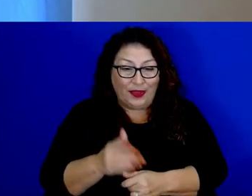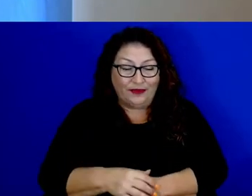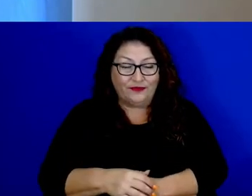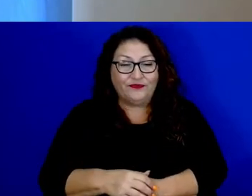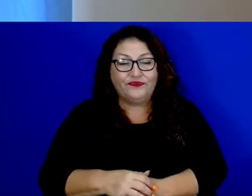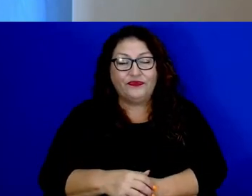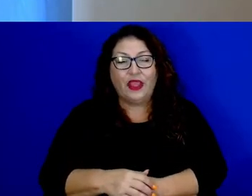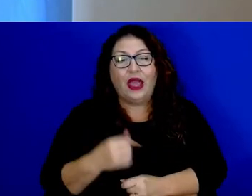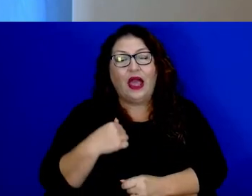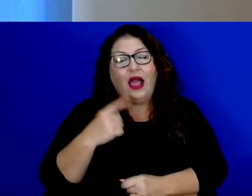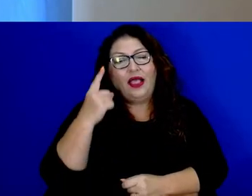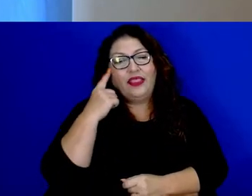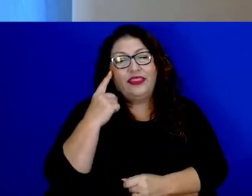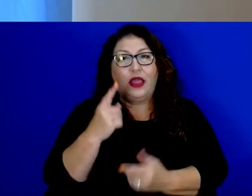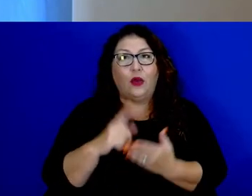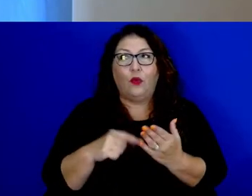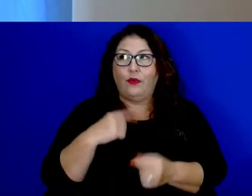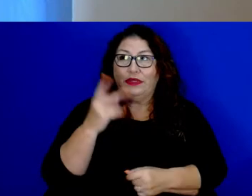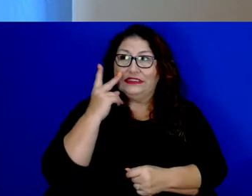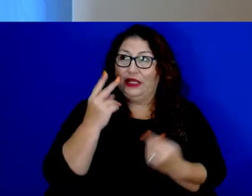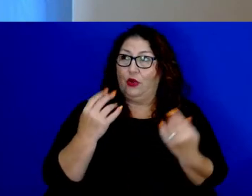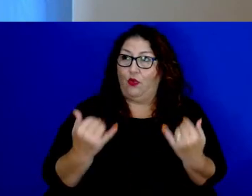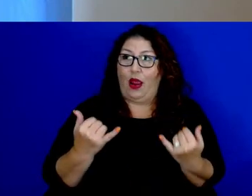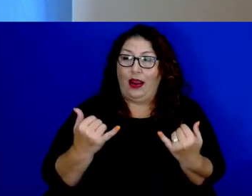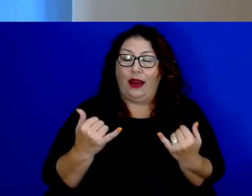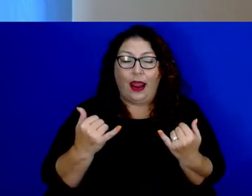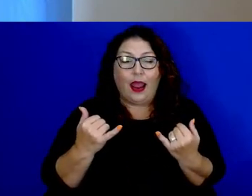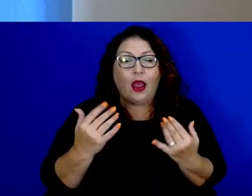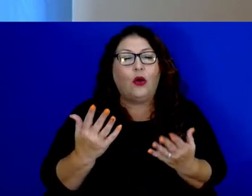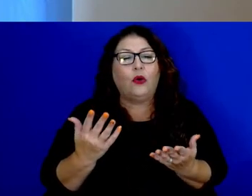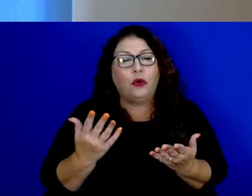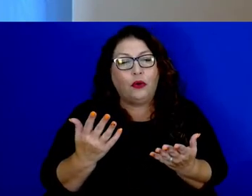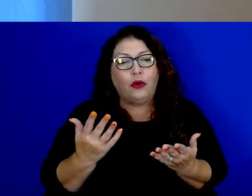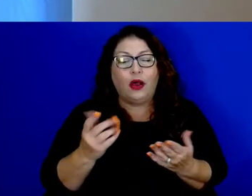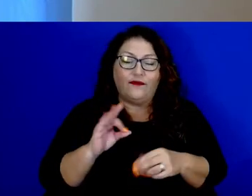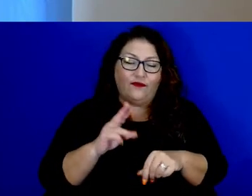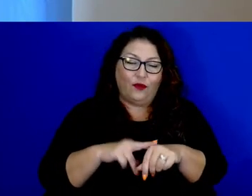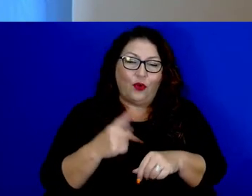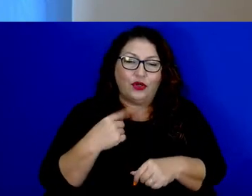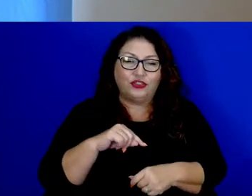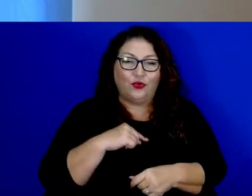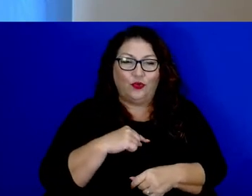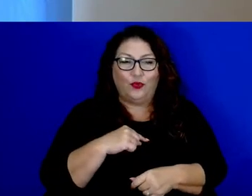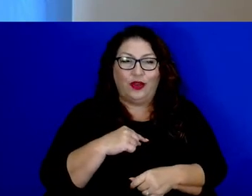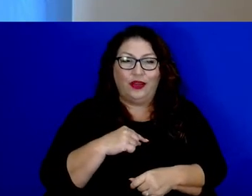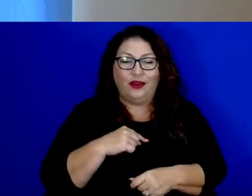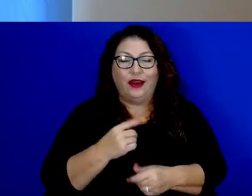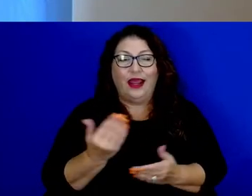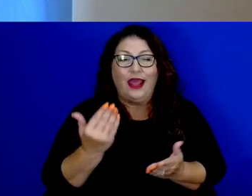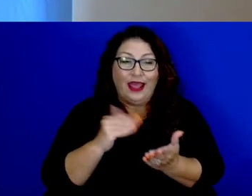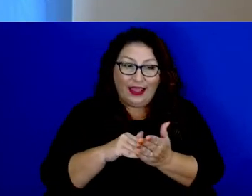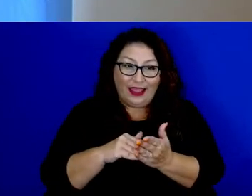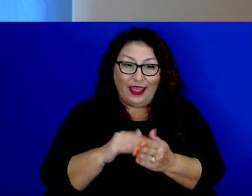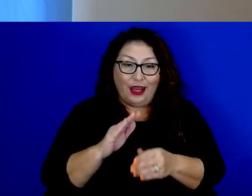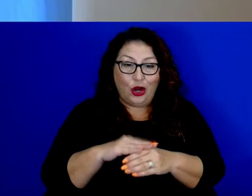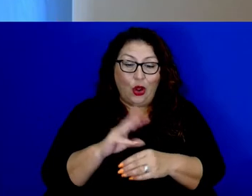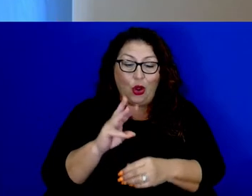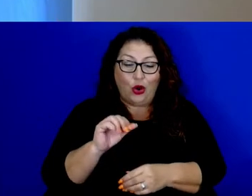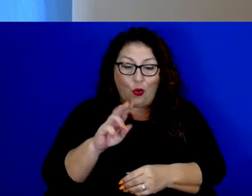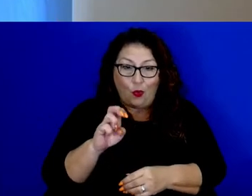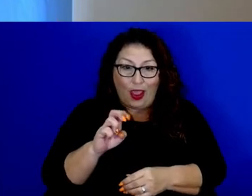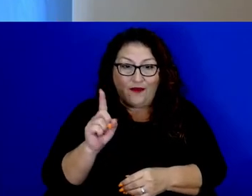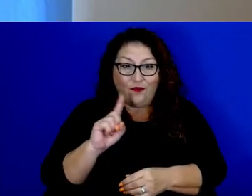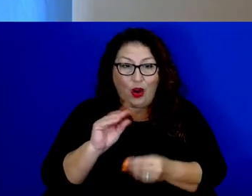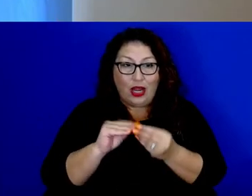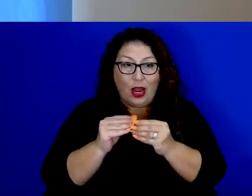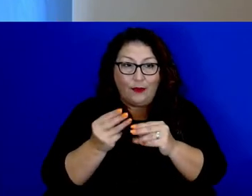are seeing at the moment is, of course, we are sitting again on a wave where numbers are rising